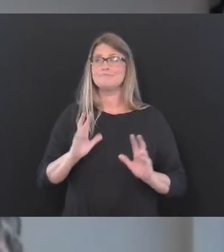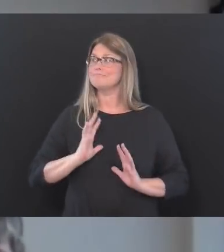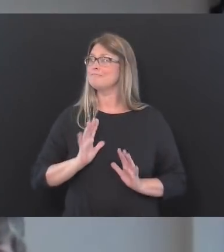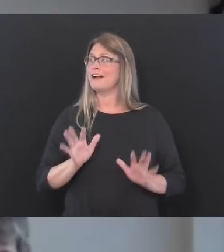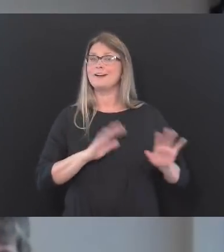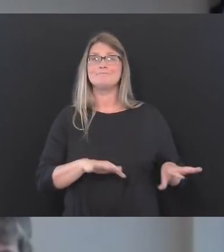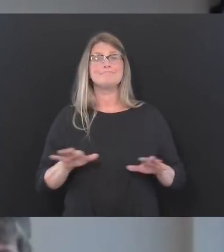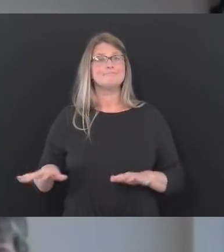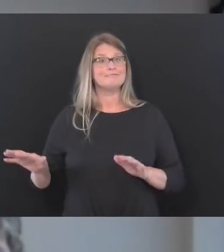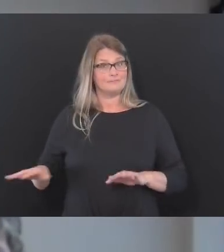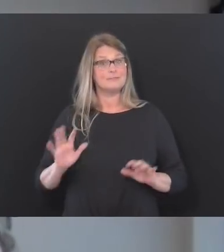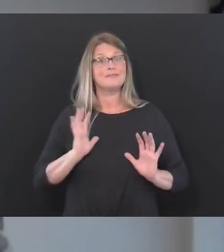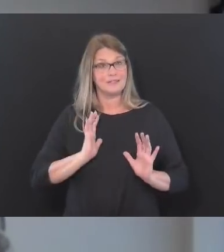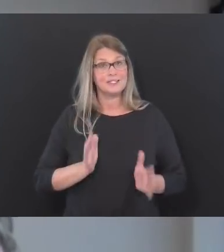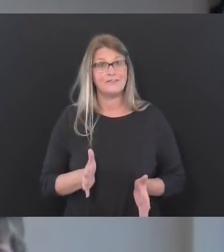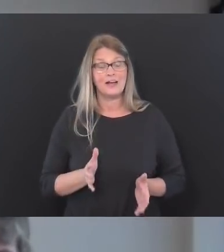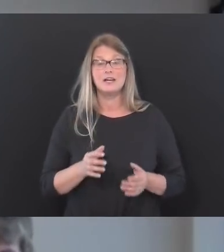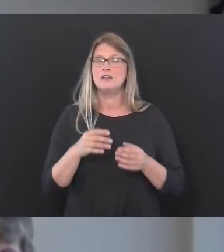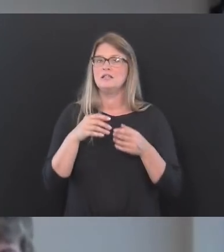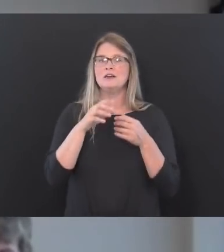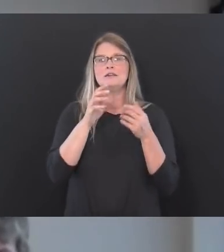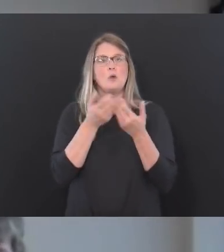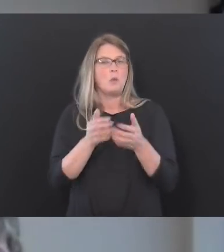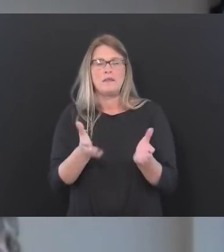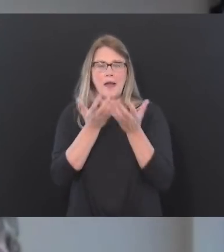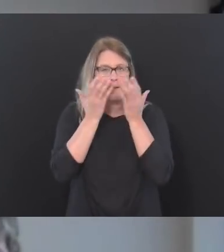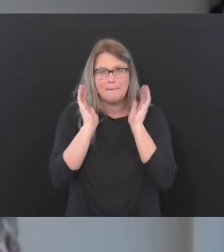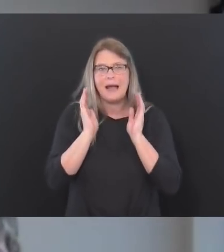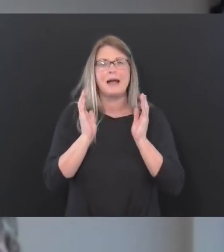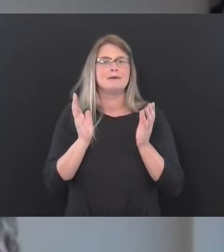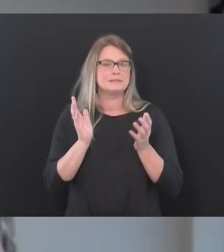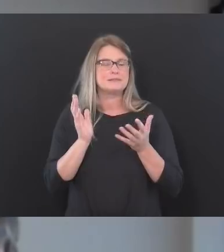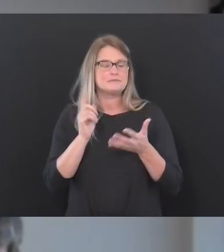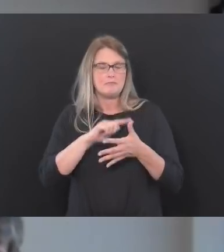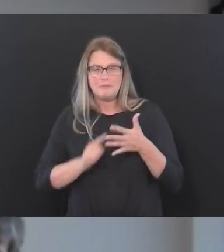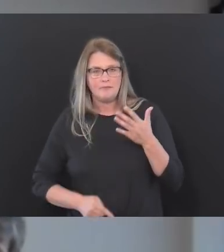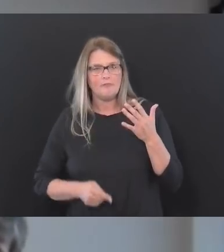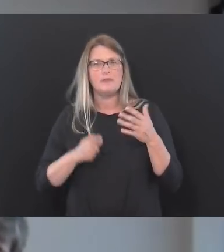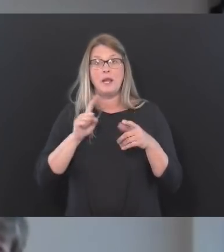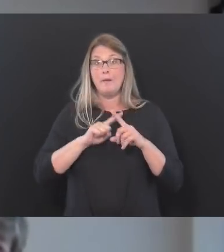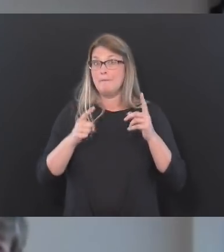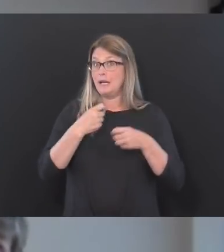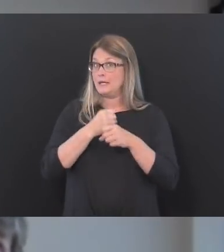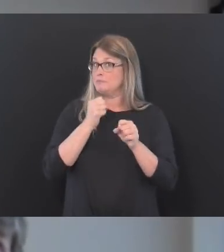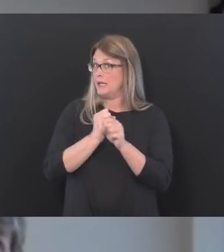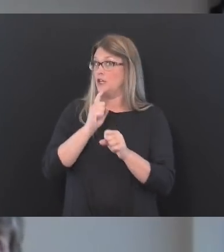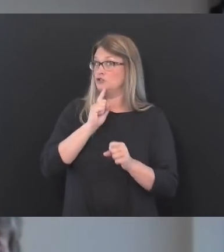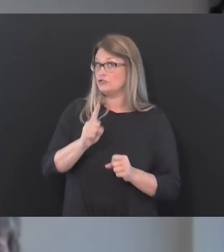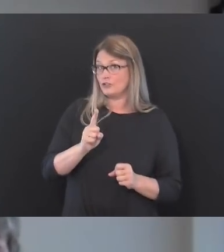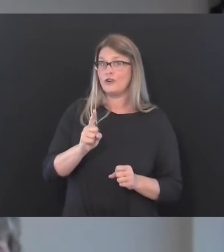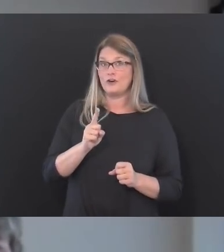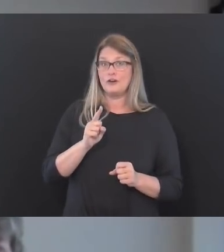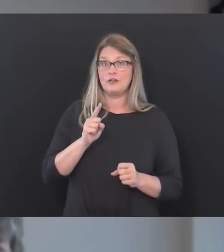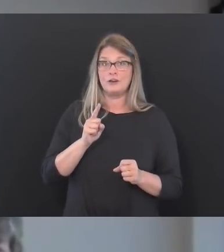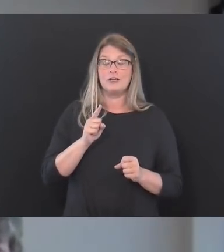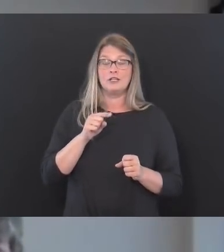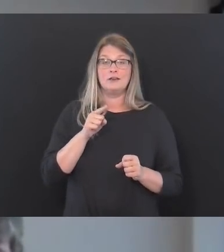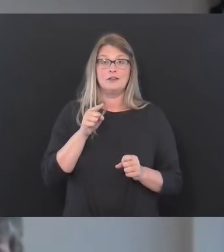do those things outside without masks, without other kinds of things. But we just want to make sure that people truly do